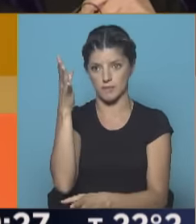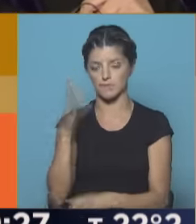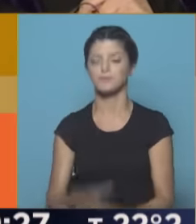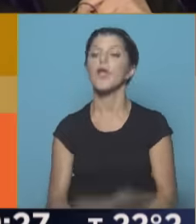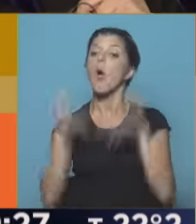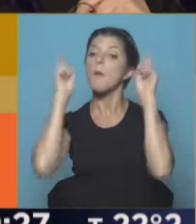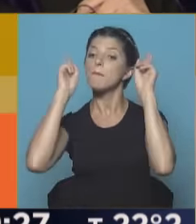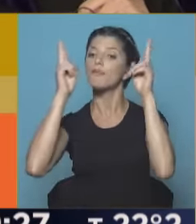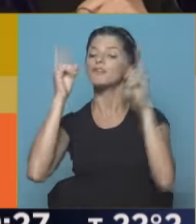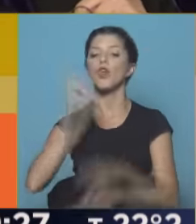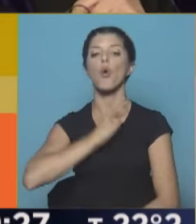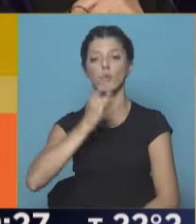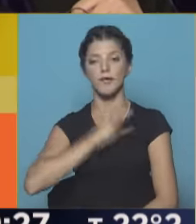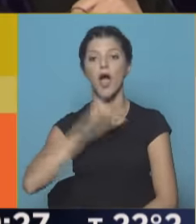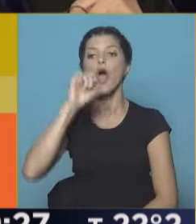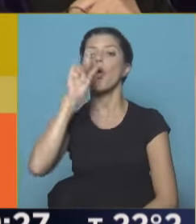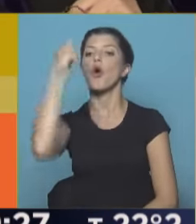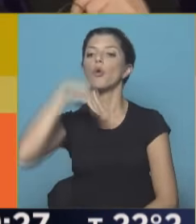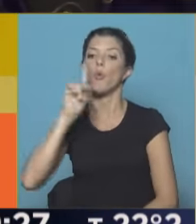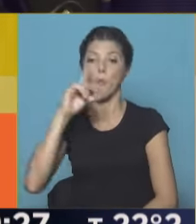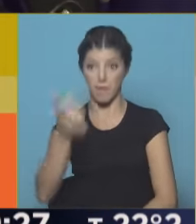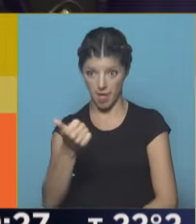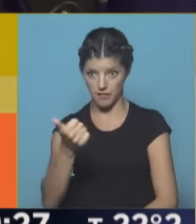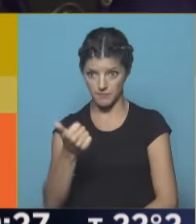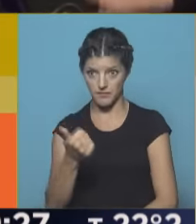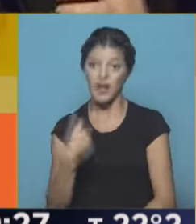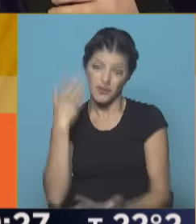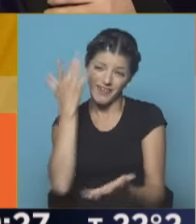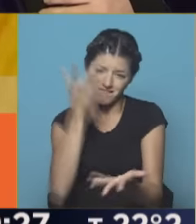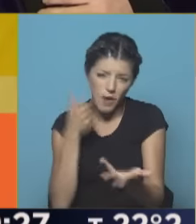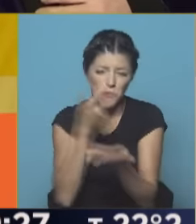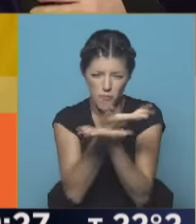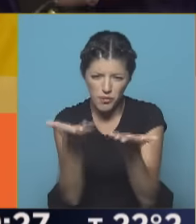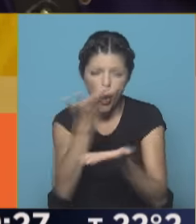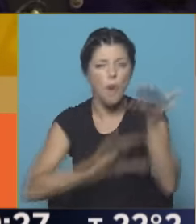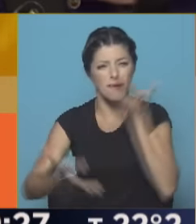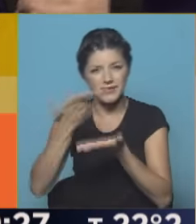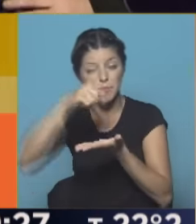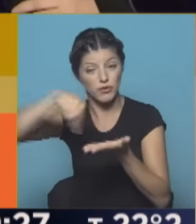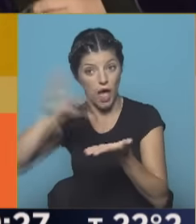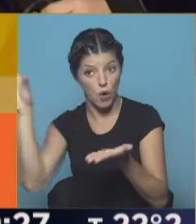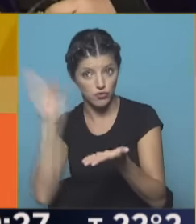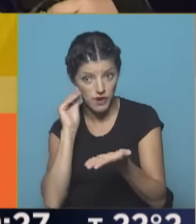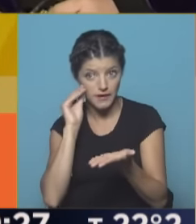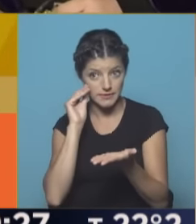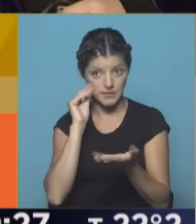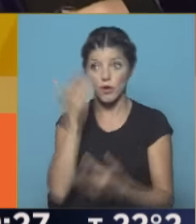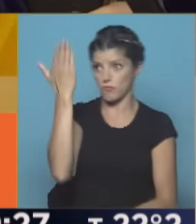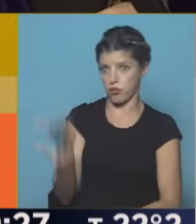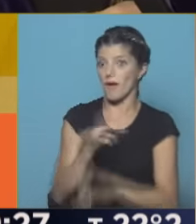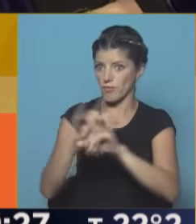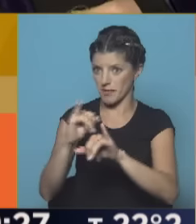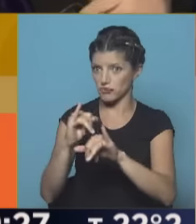profesor de la Universidad de Columbia, que es Casey Blake. Nos encantaría compartirla con ustedes para escucharla y bueno, él tiene unos datos